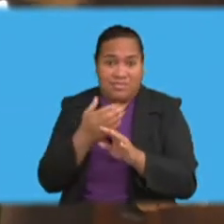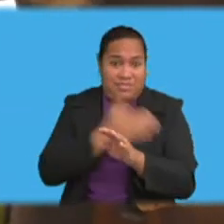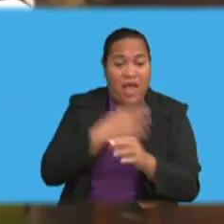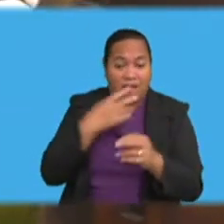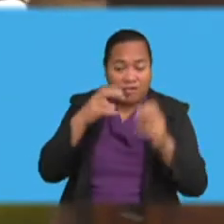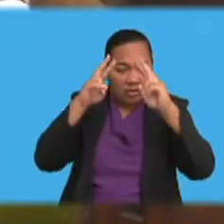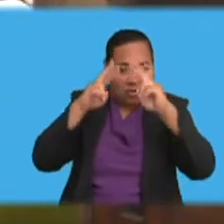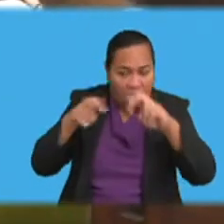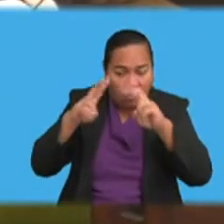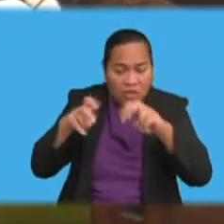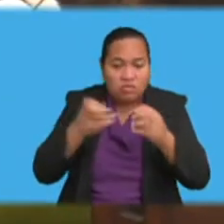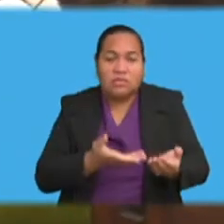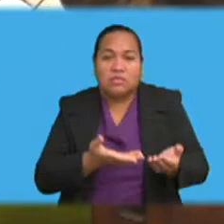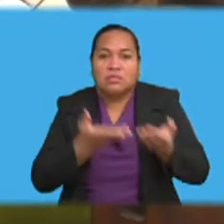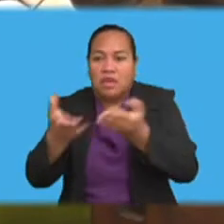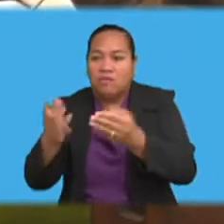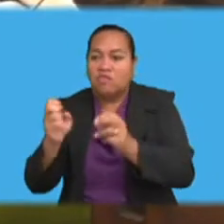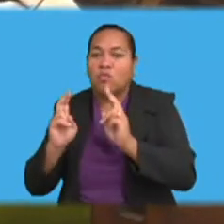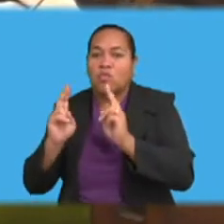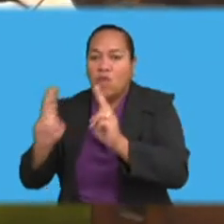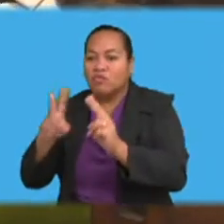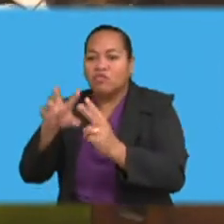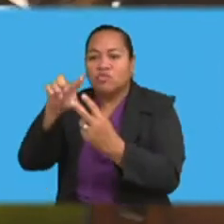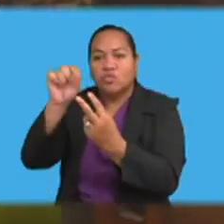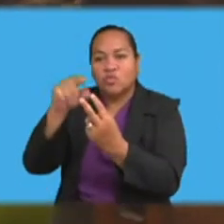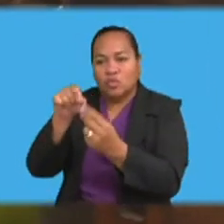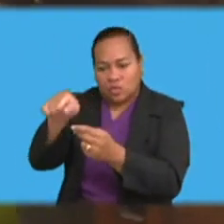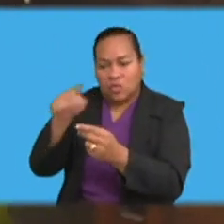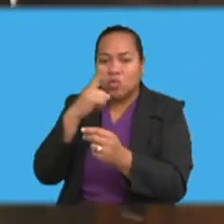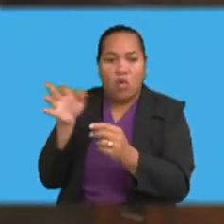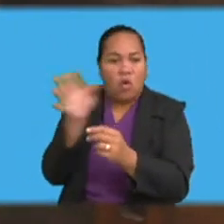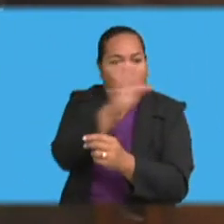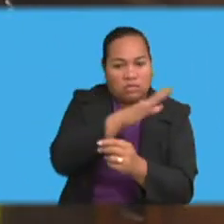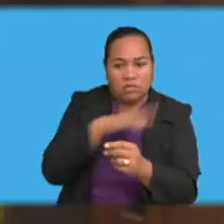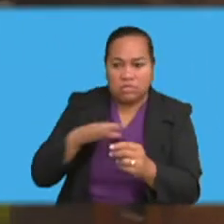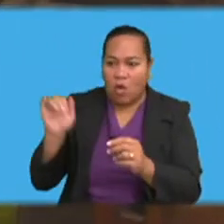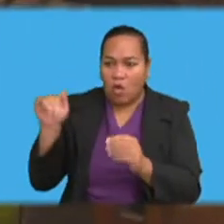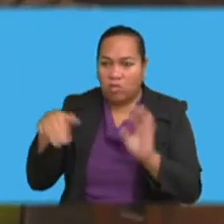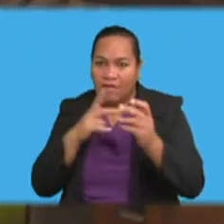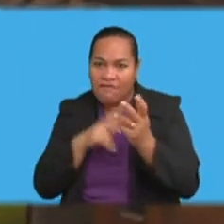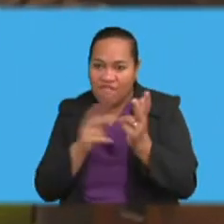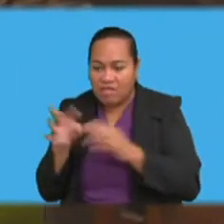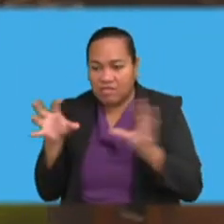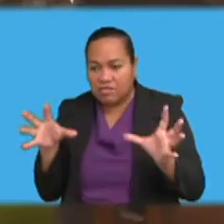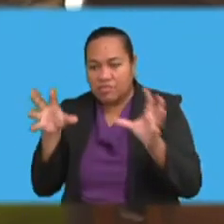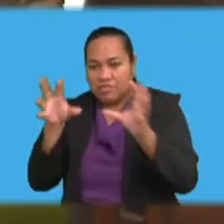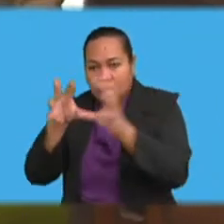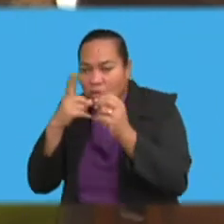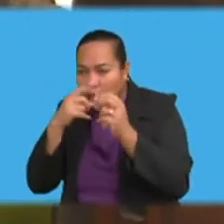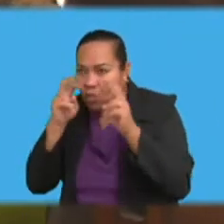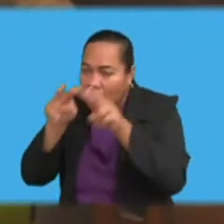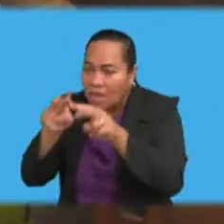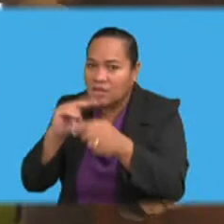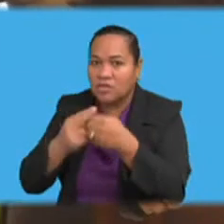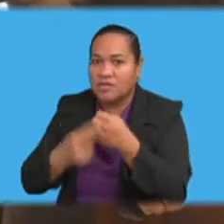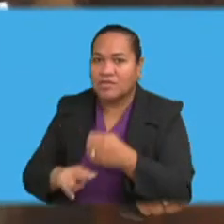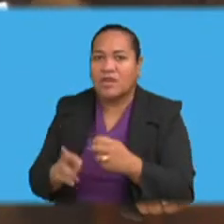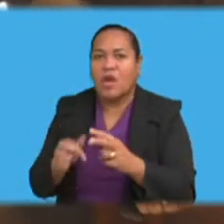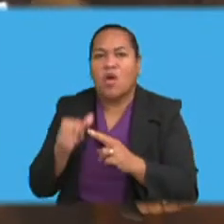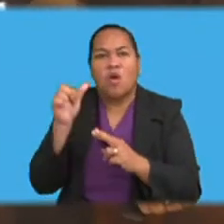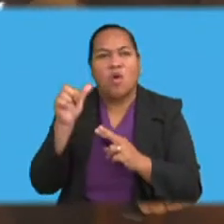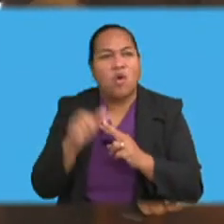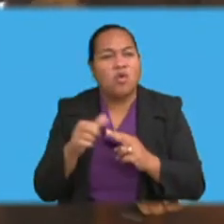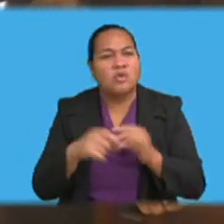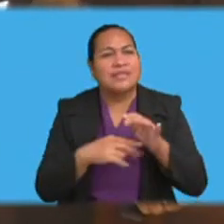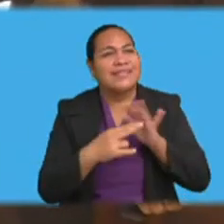a receiver in a nominated communal location. 10 rural communities, Madam Speaker, have been covered through this program. They include areas in the highlands